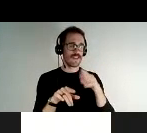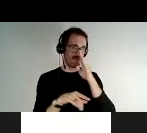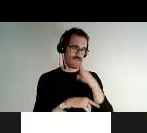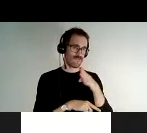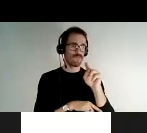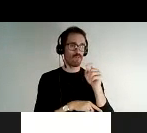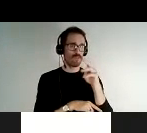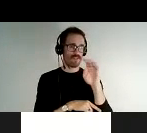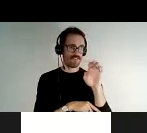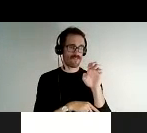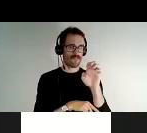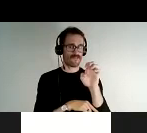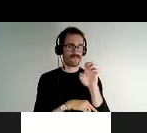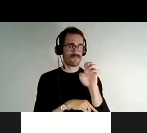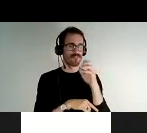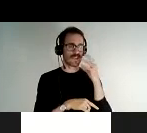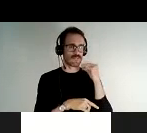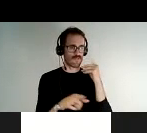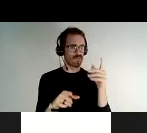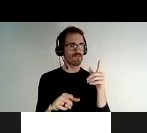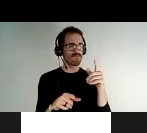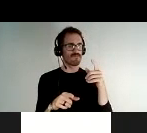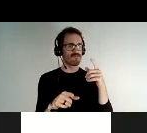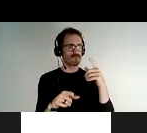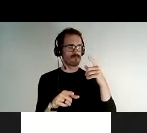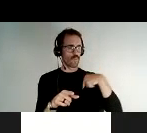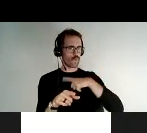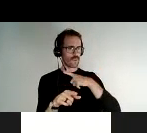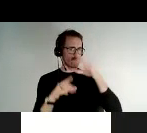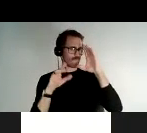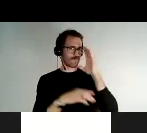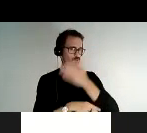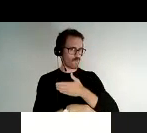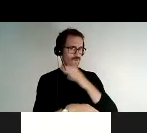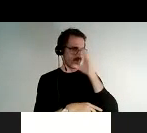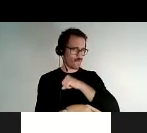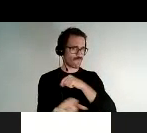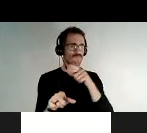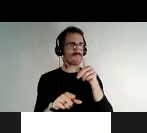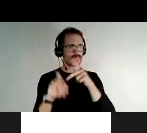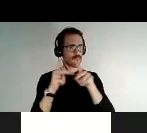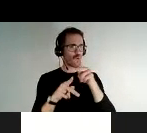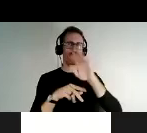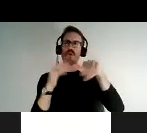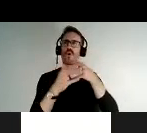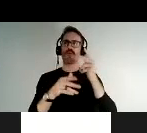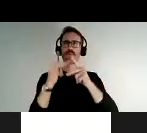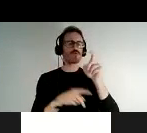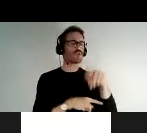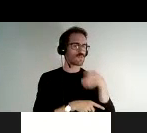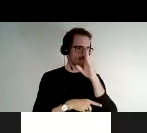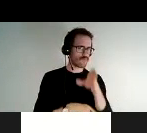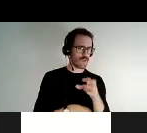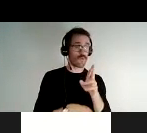other caregiving environments where we just make assumptions that everyone is heterosexual or should be